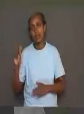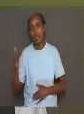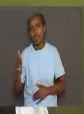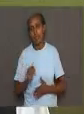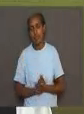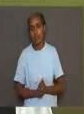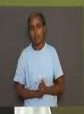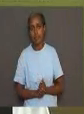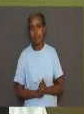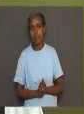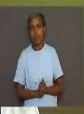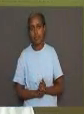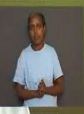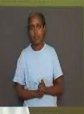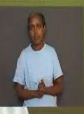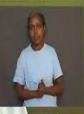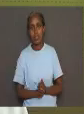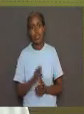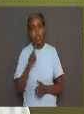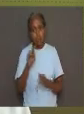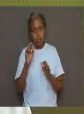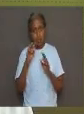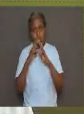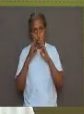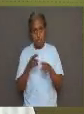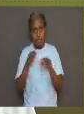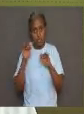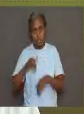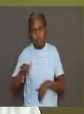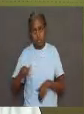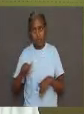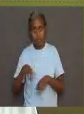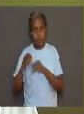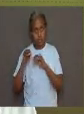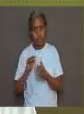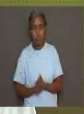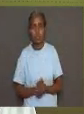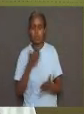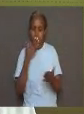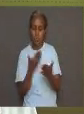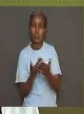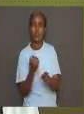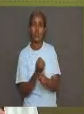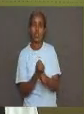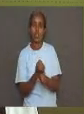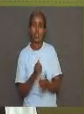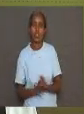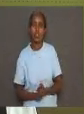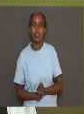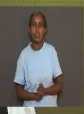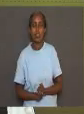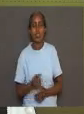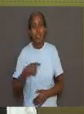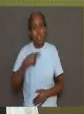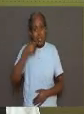-10. Were those your answers, students? Good work. I can